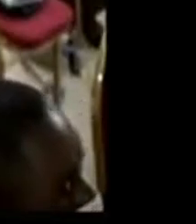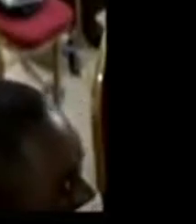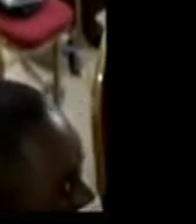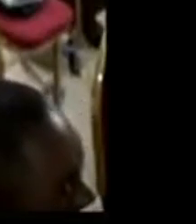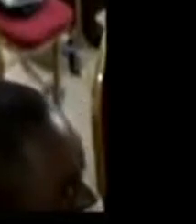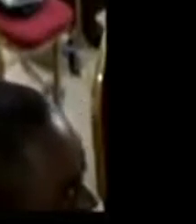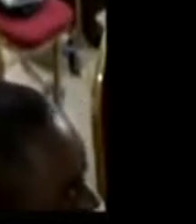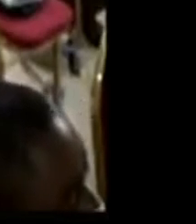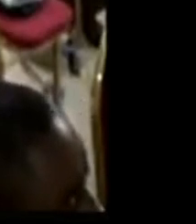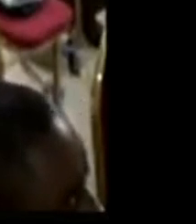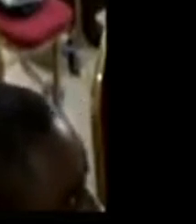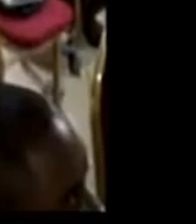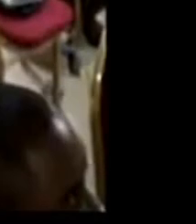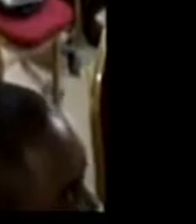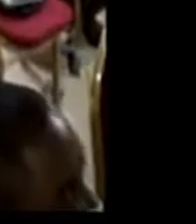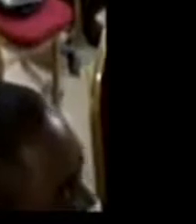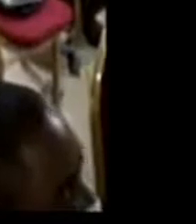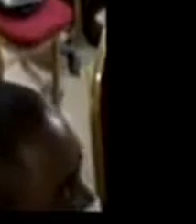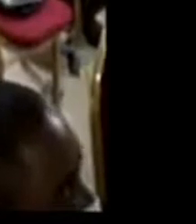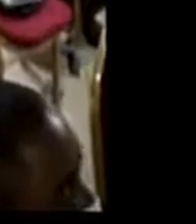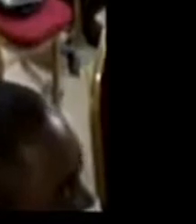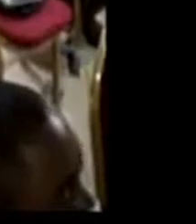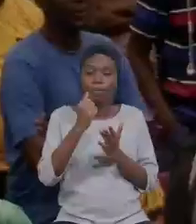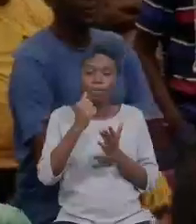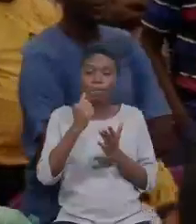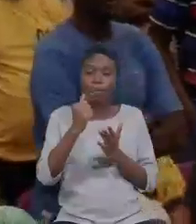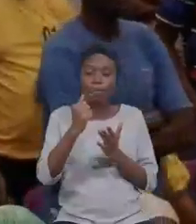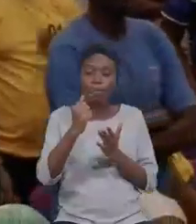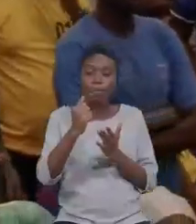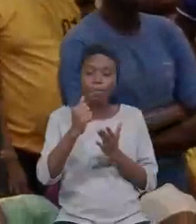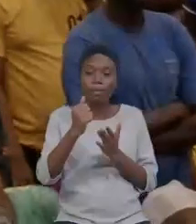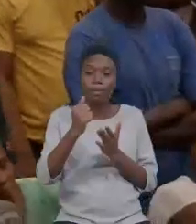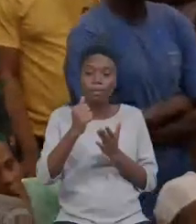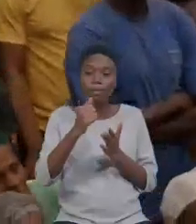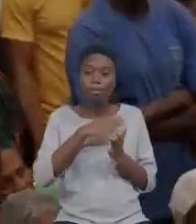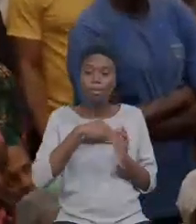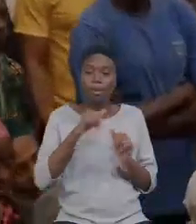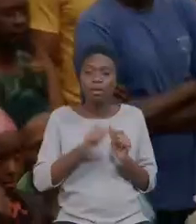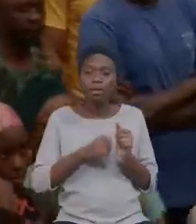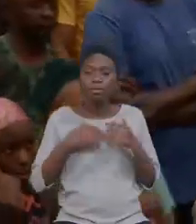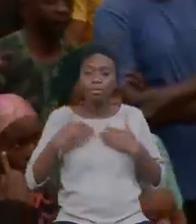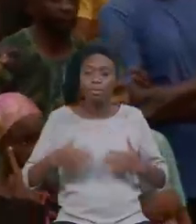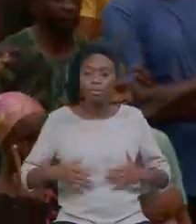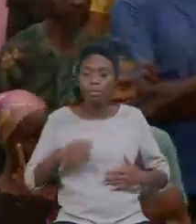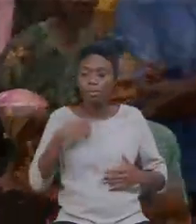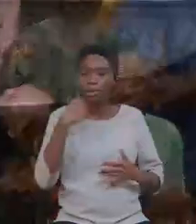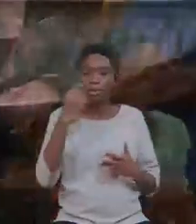Jesus. Give Jesus a clap of praise. And everybody said,